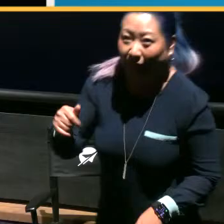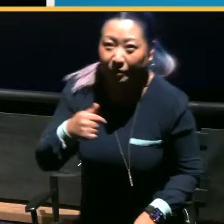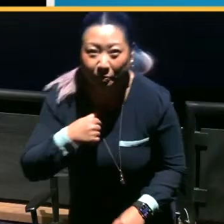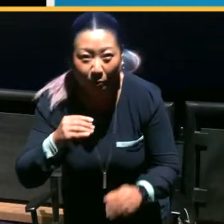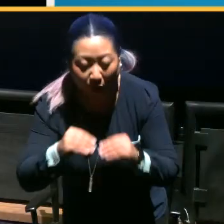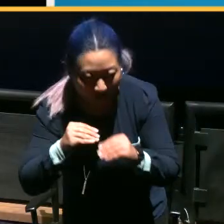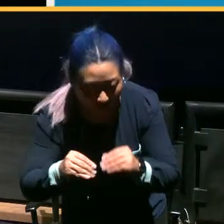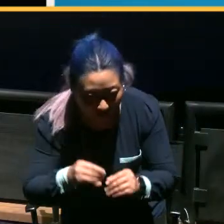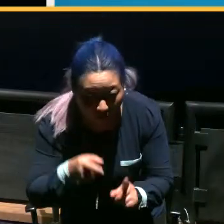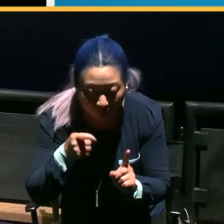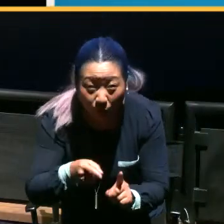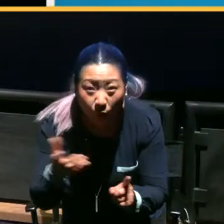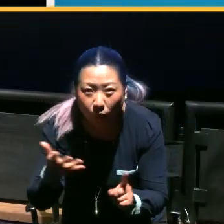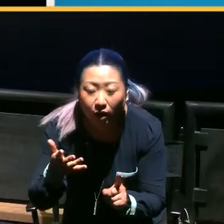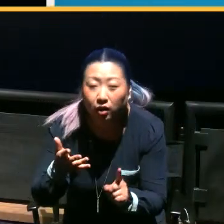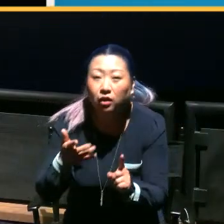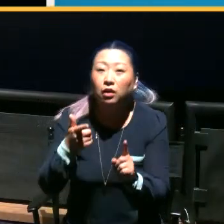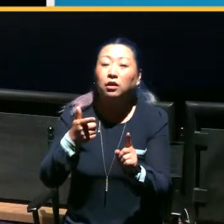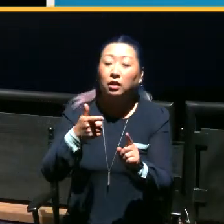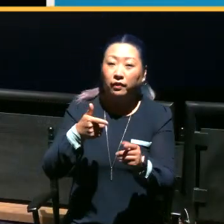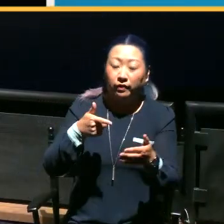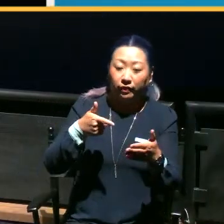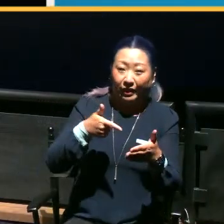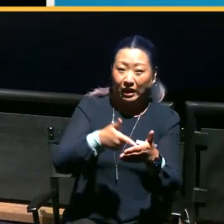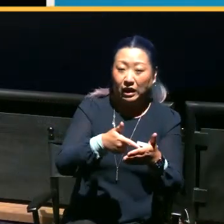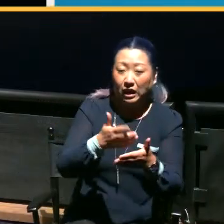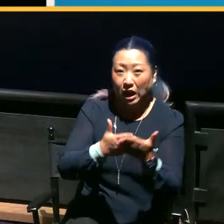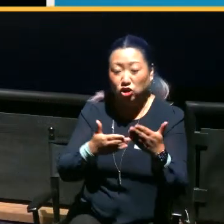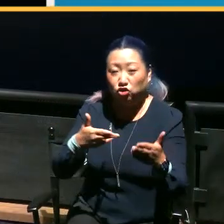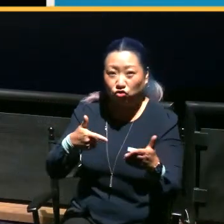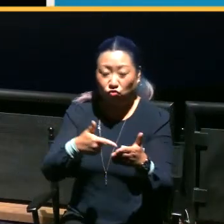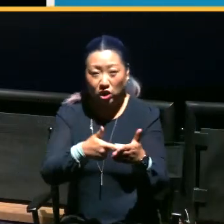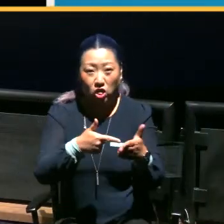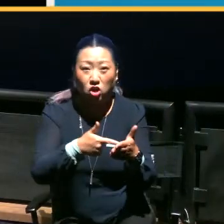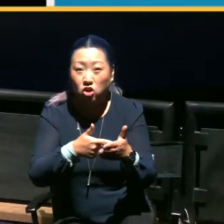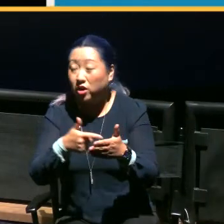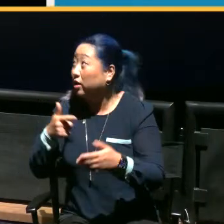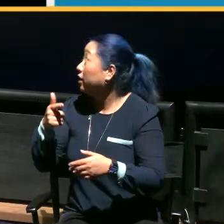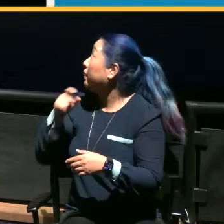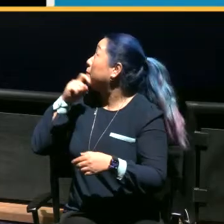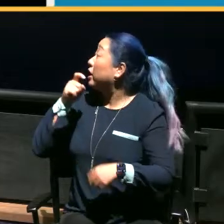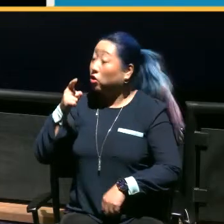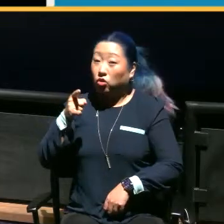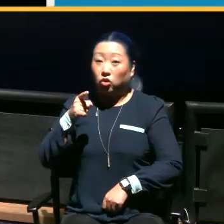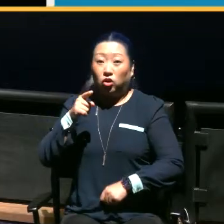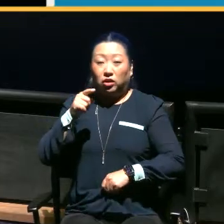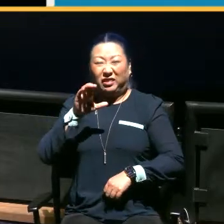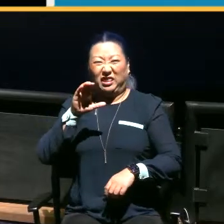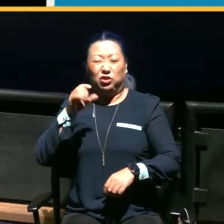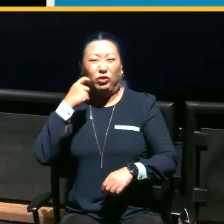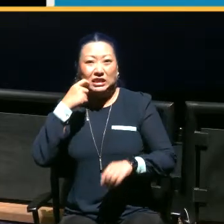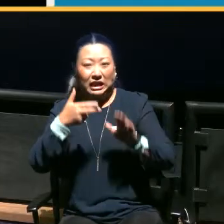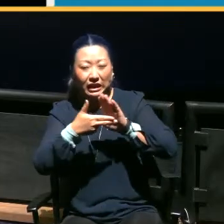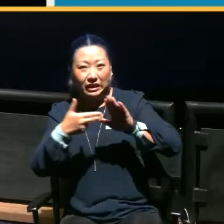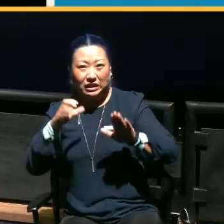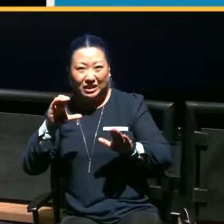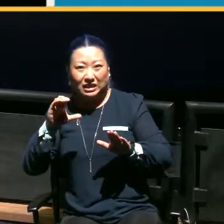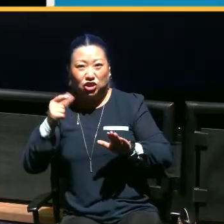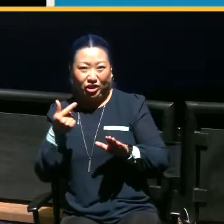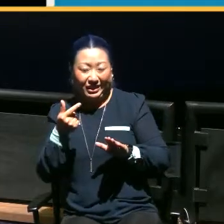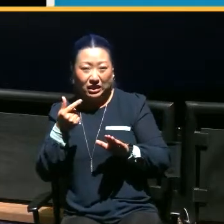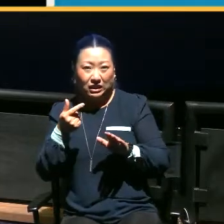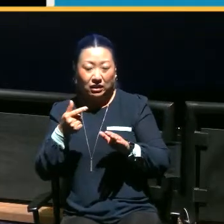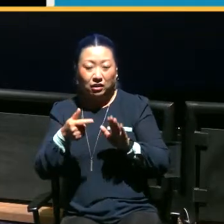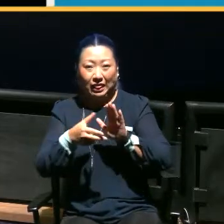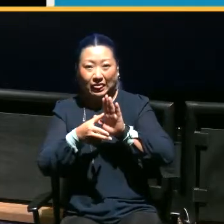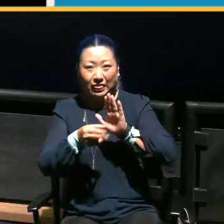out of the way, and then this little metal cutter thing got that center of gravity label out of there, and other things needed to be done. And then